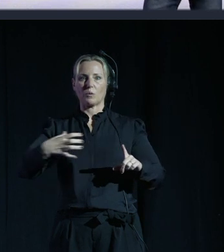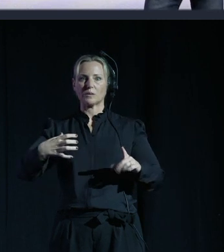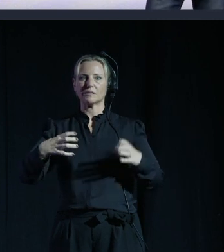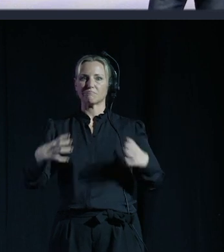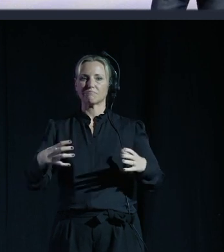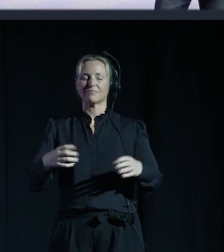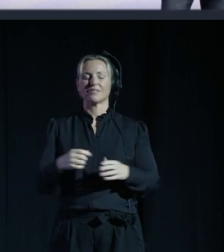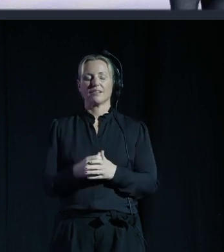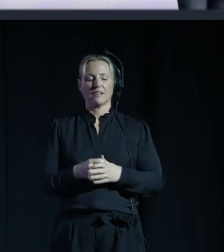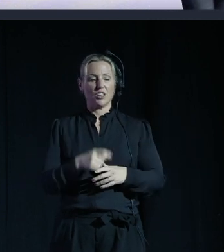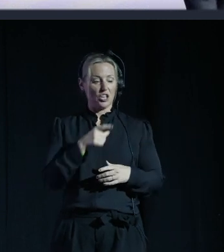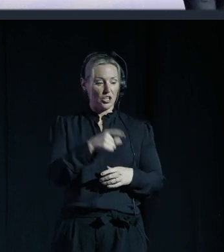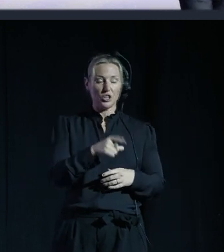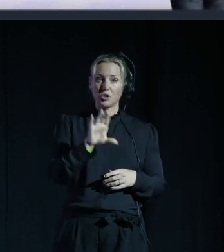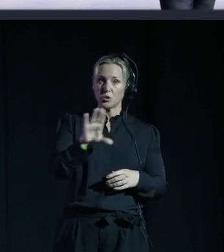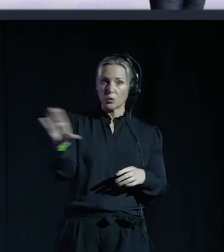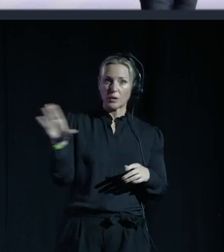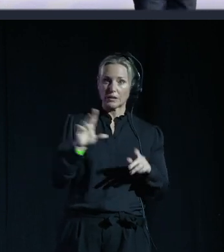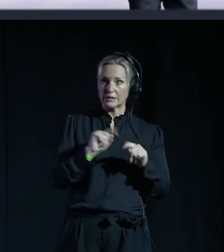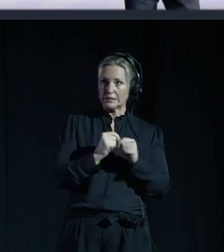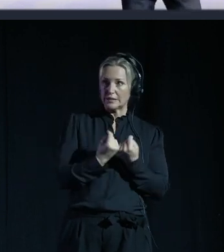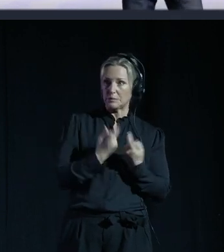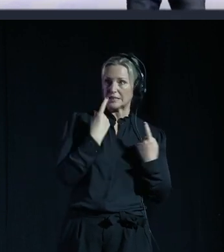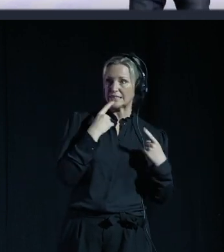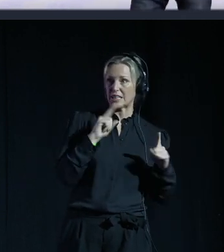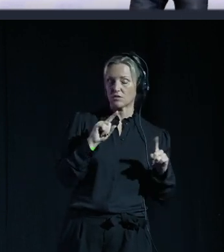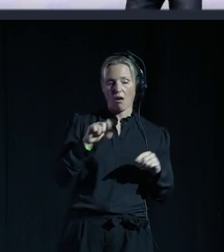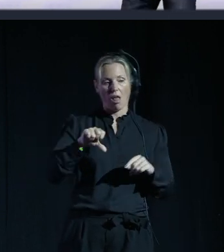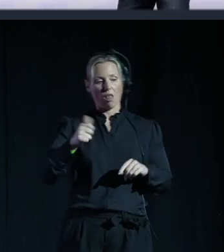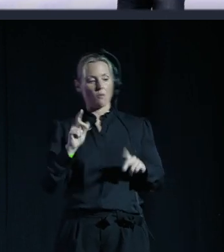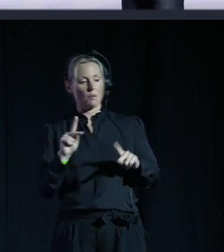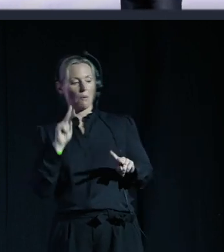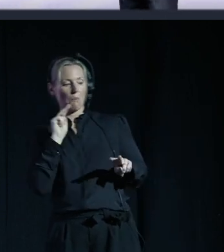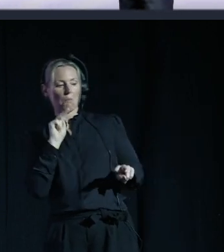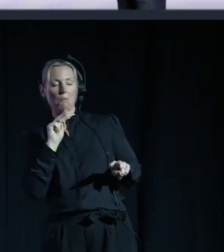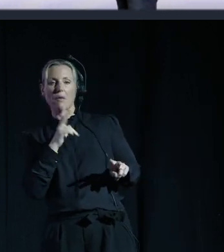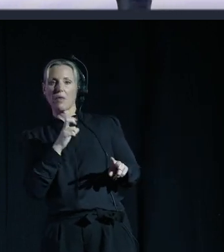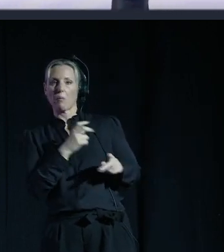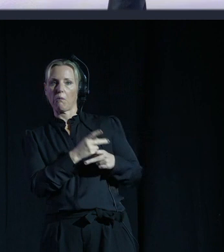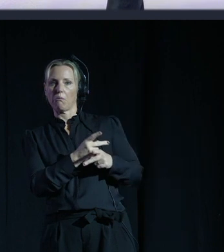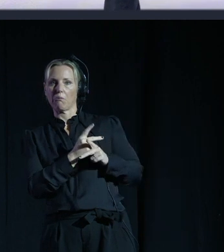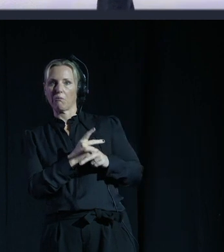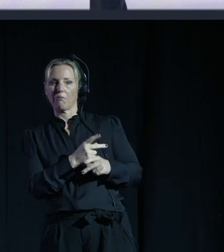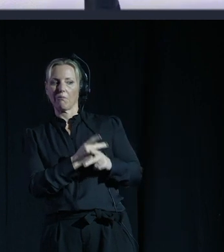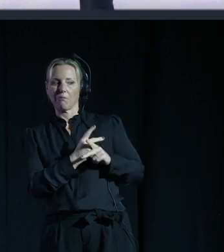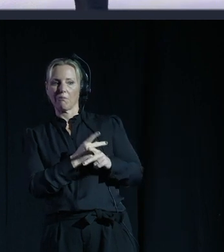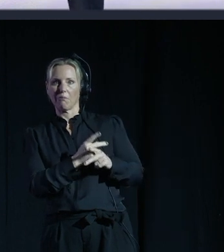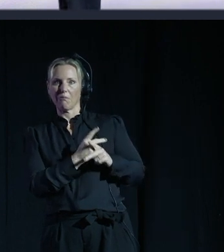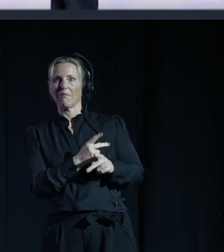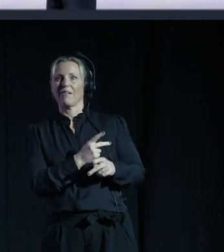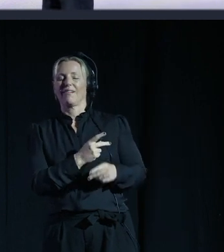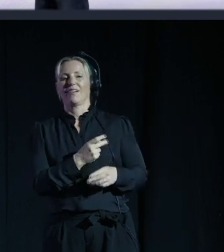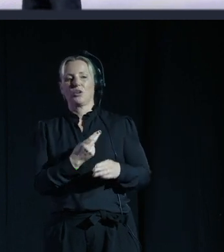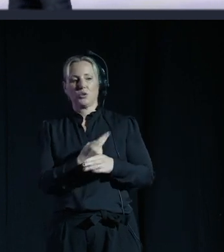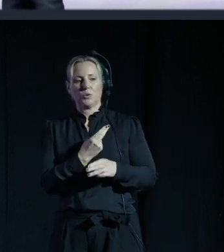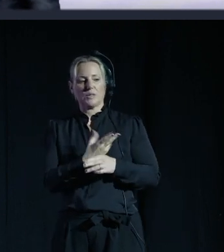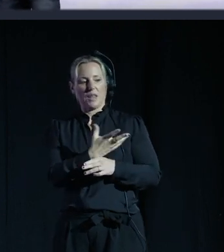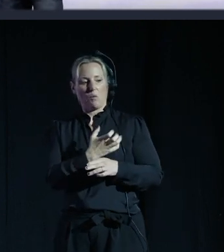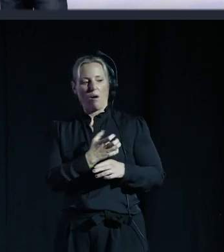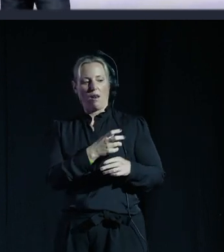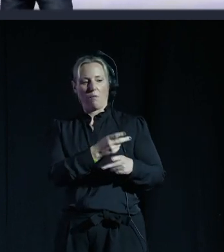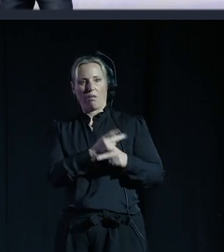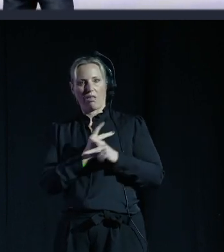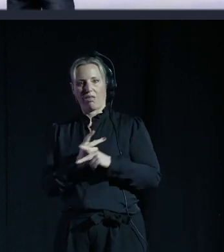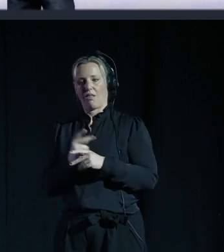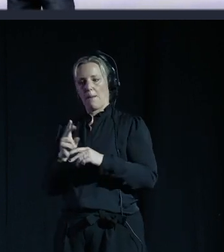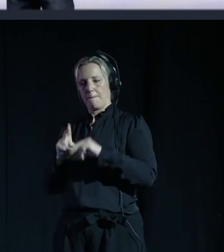well, and then others want to leverage it, right? They want to start using your resources and your pipelines. They want to build on those constructs that